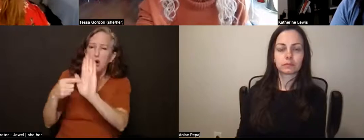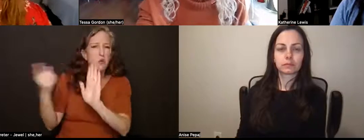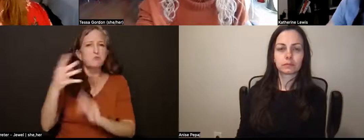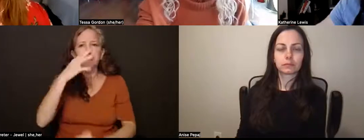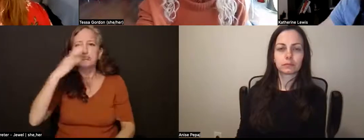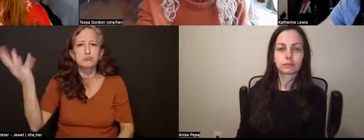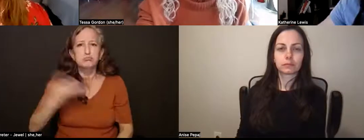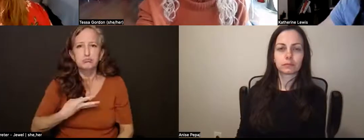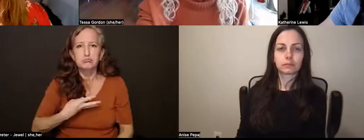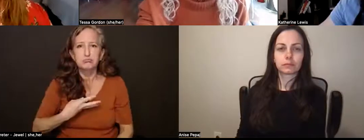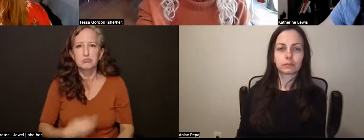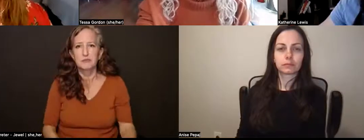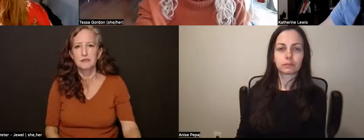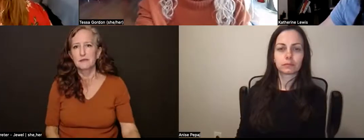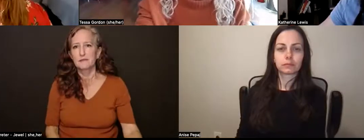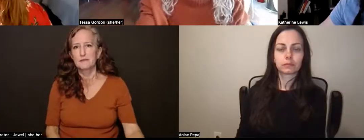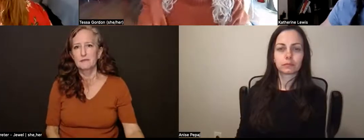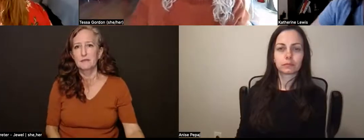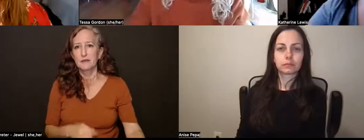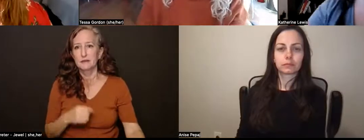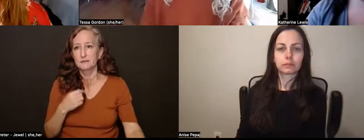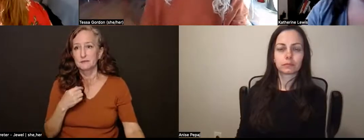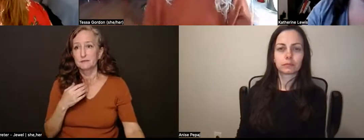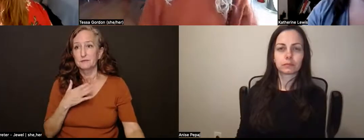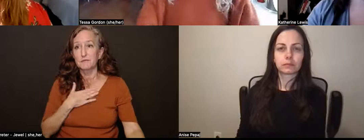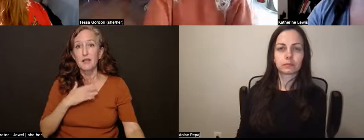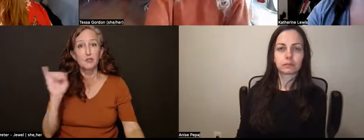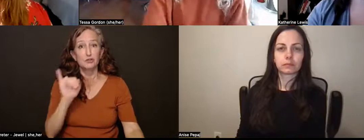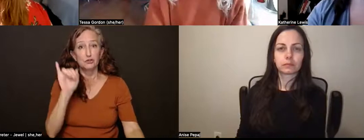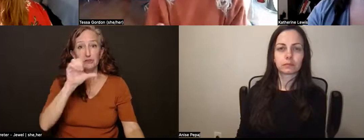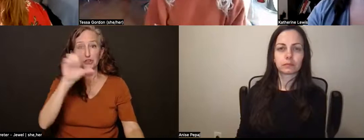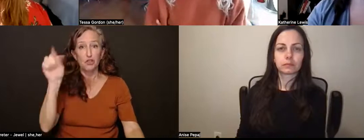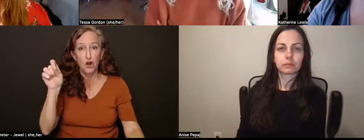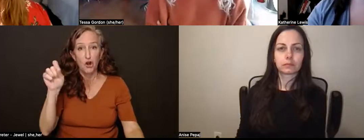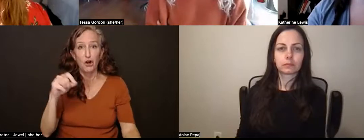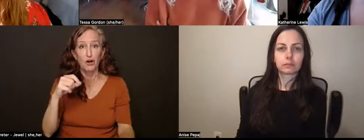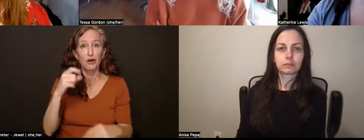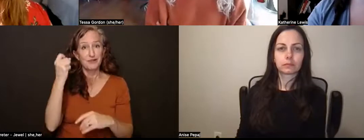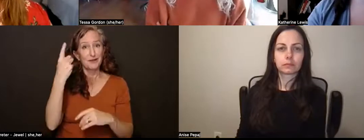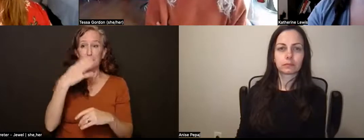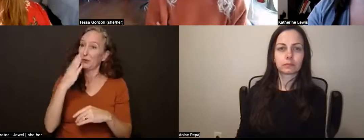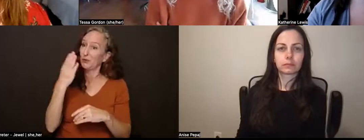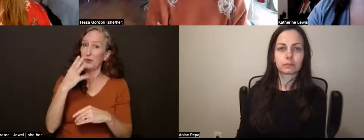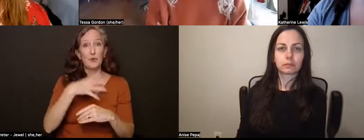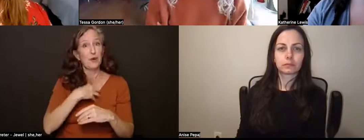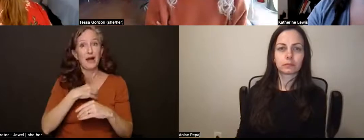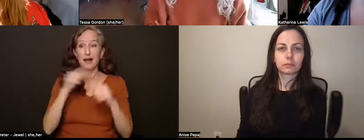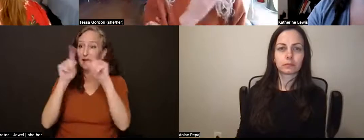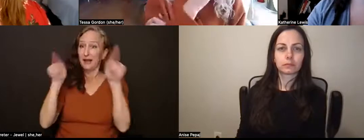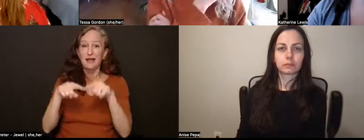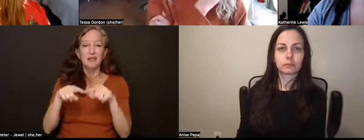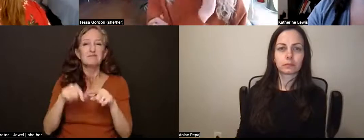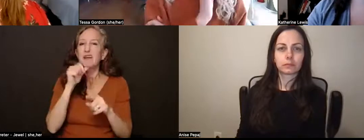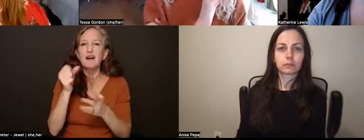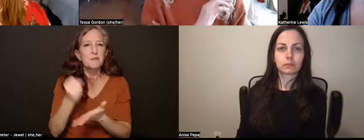And my insurance card, my blue and white insurance card, did not do me any favors. And so that's the kind of bias I